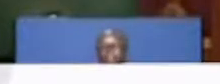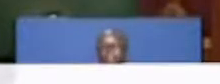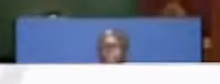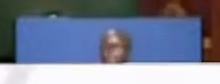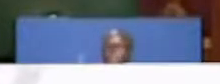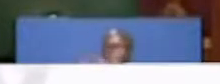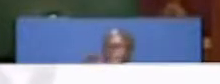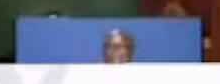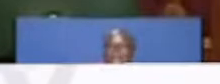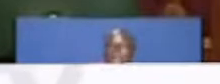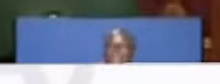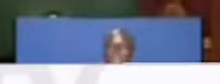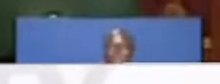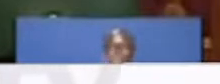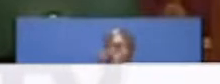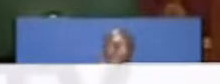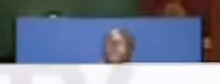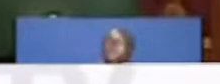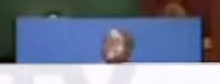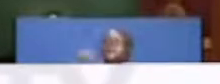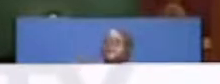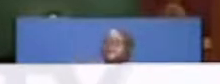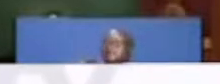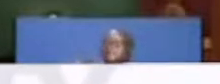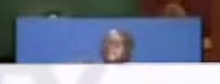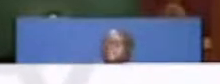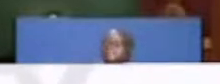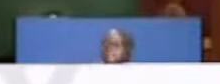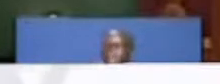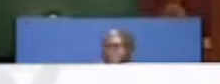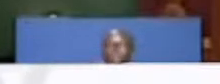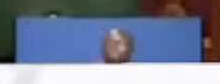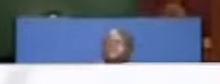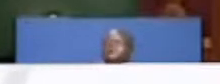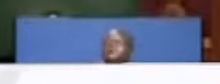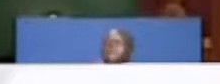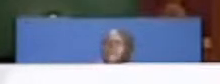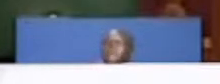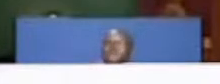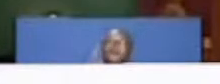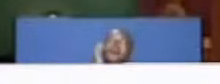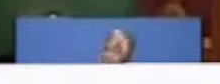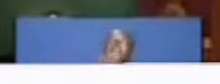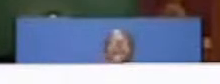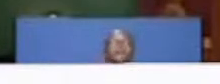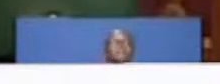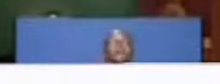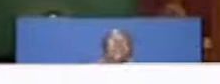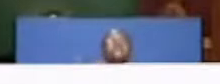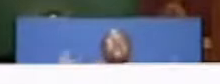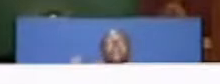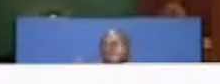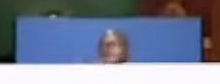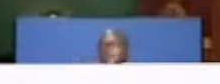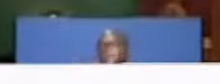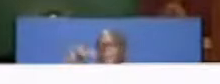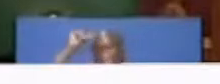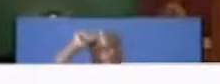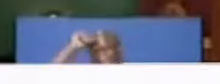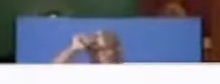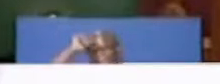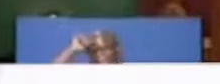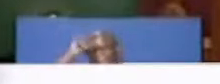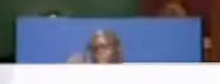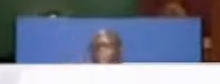to specialized medical services and to decongest Kenyatta National Hospital, my administration has upgraded two